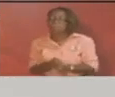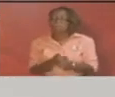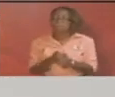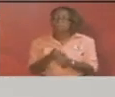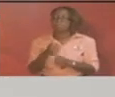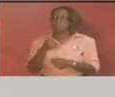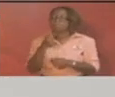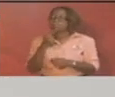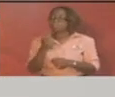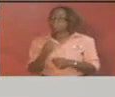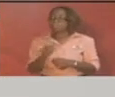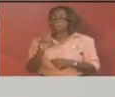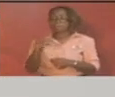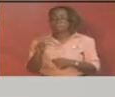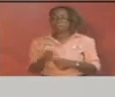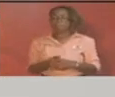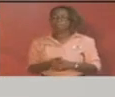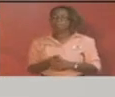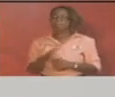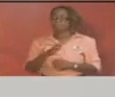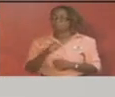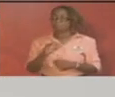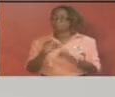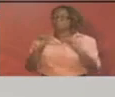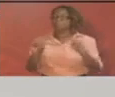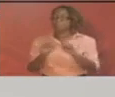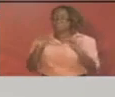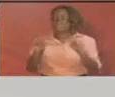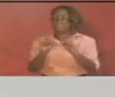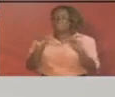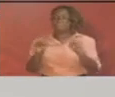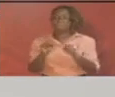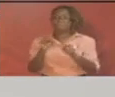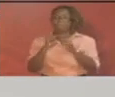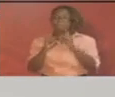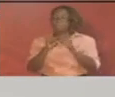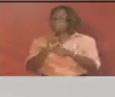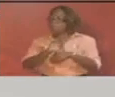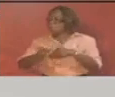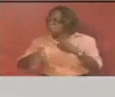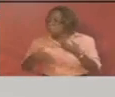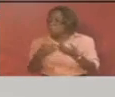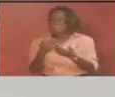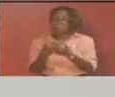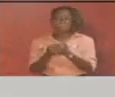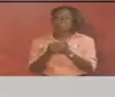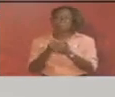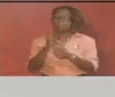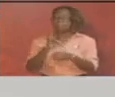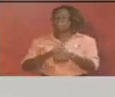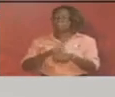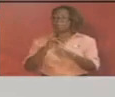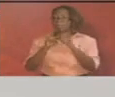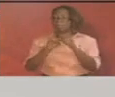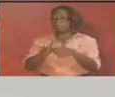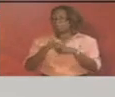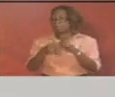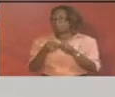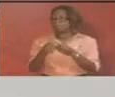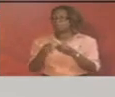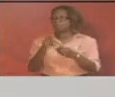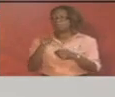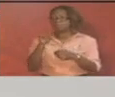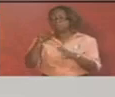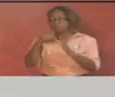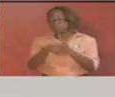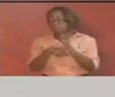would have devoted the entire press conference to really having Dr. Hines and Dr. Sin Bernard as one of the CMO, which is going into detail as to what they would have